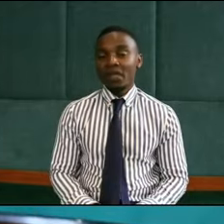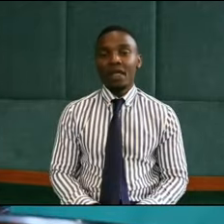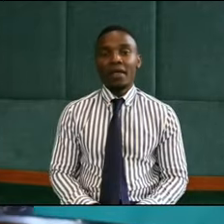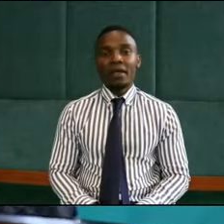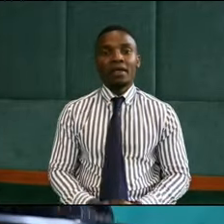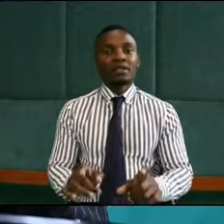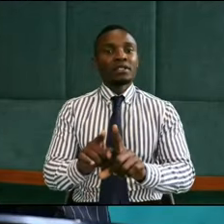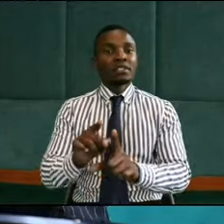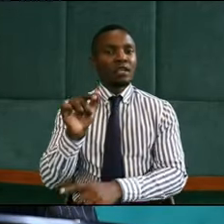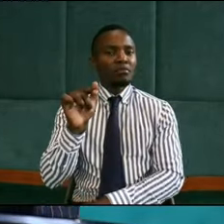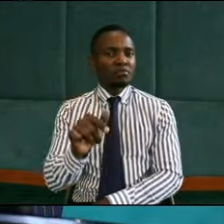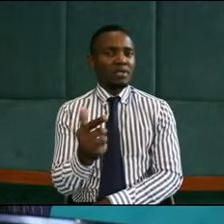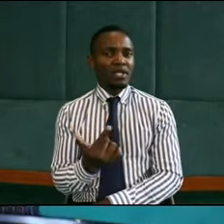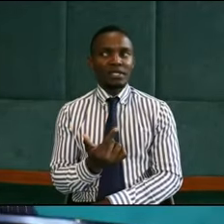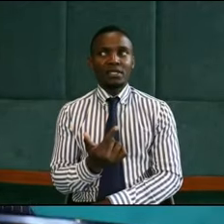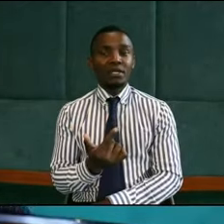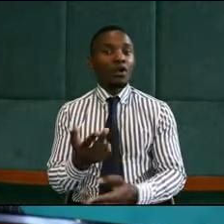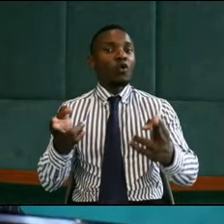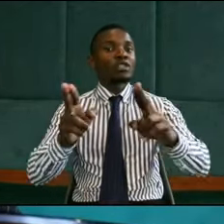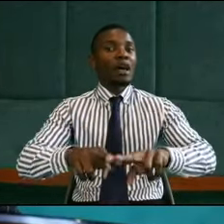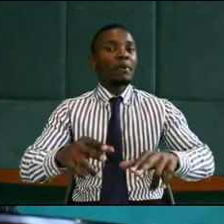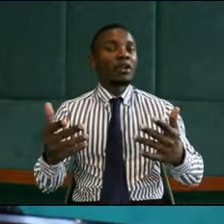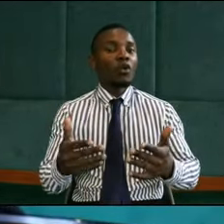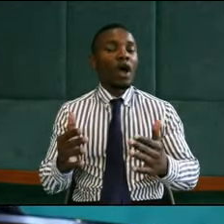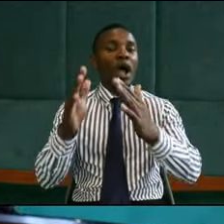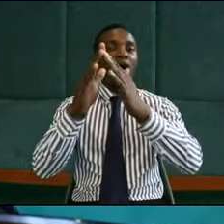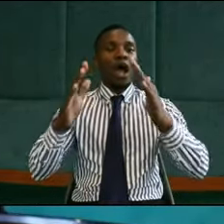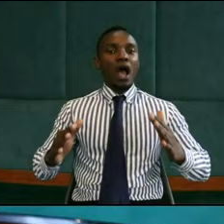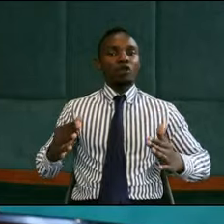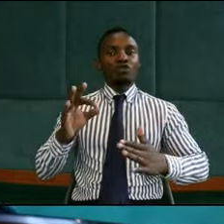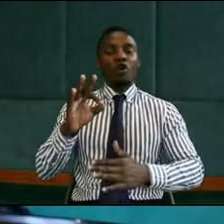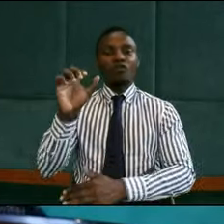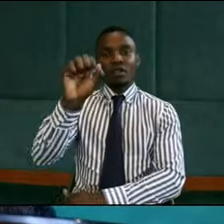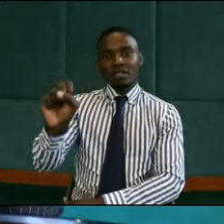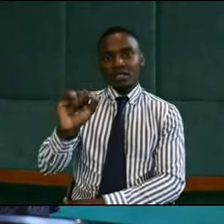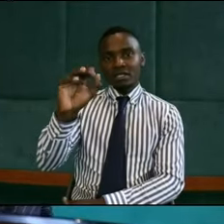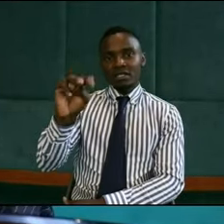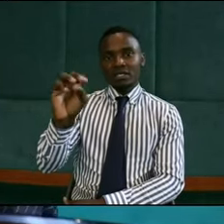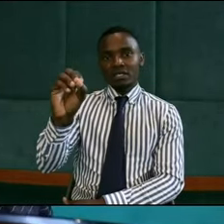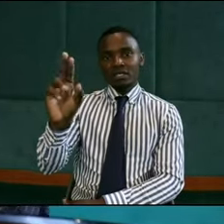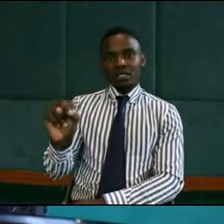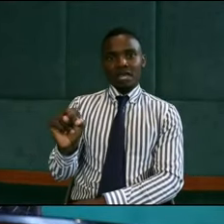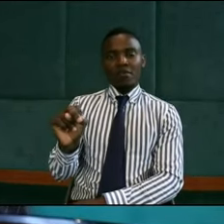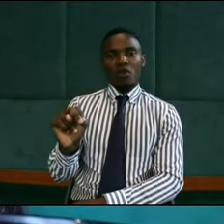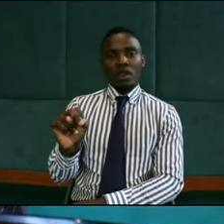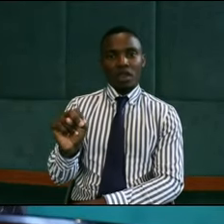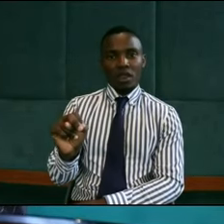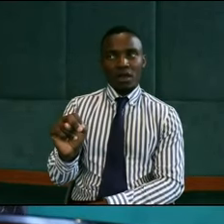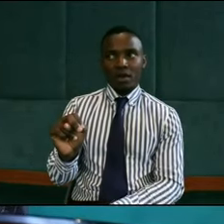And this event was taking place in the home of Simon the leper, Simon of Bethany.